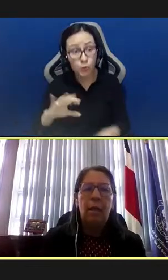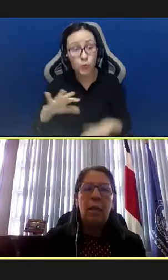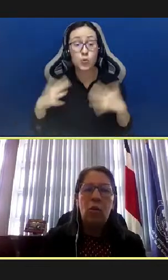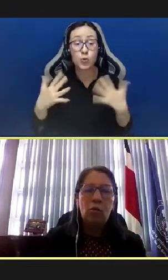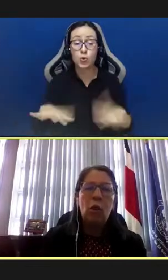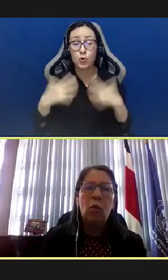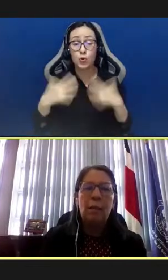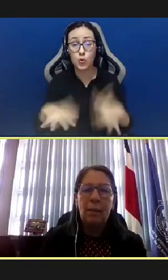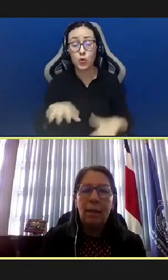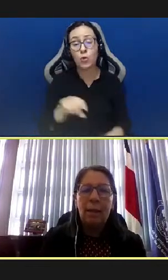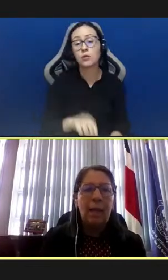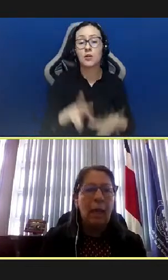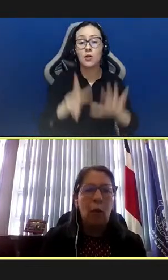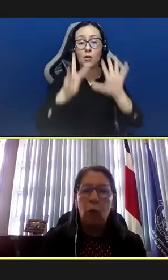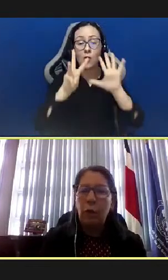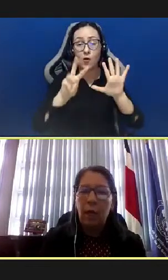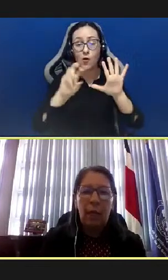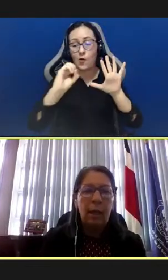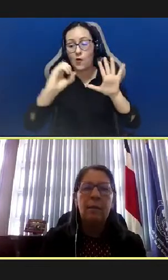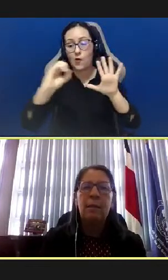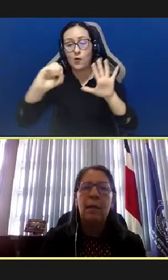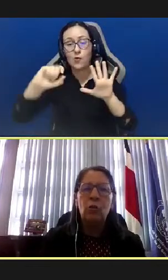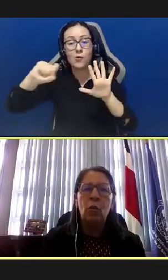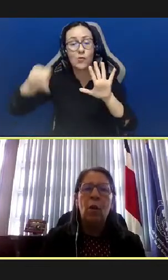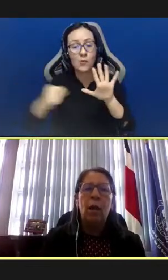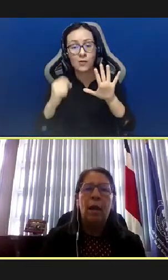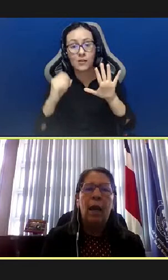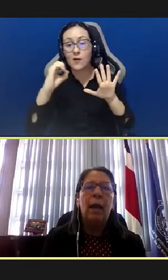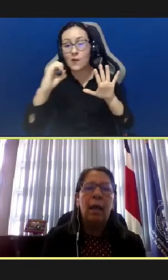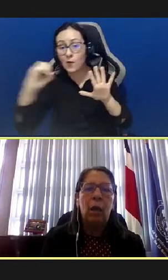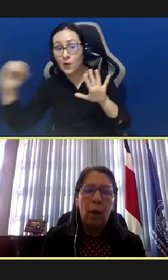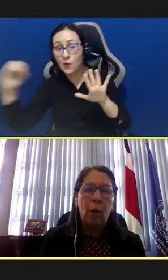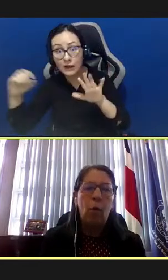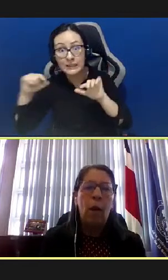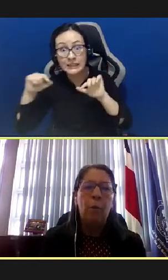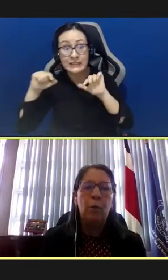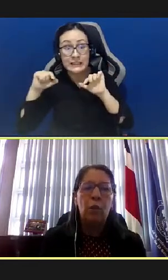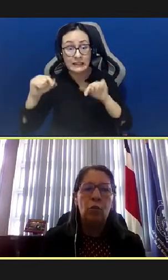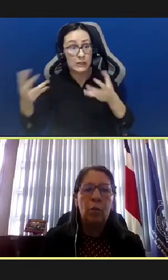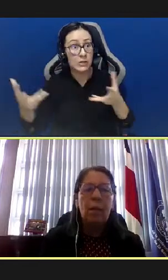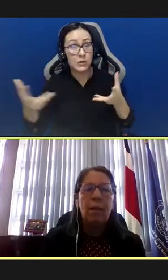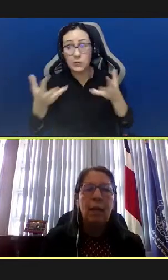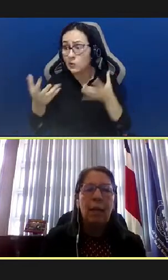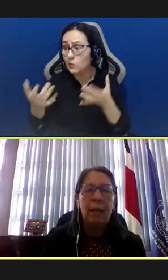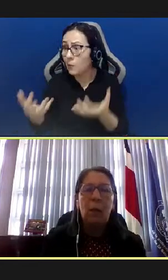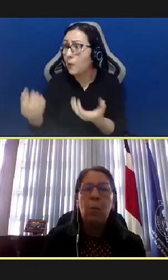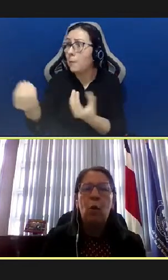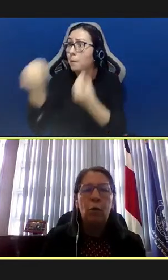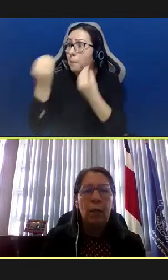emotional problems. Again, children, adolescents,